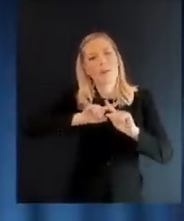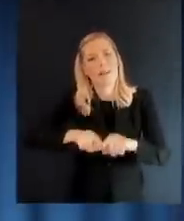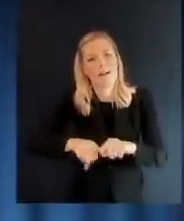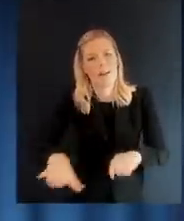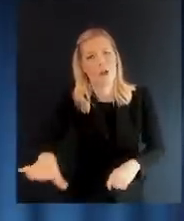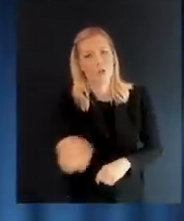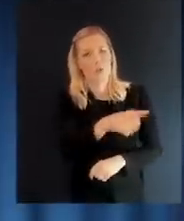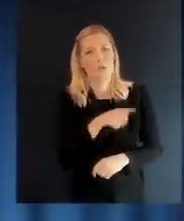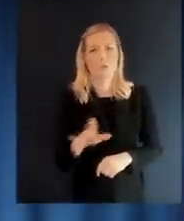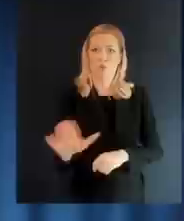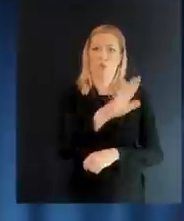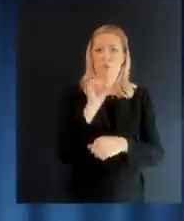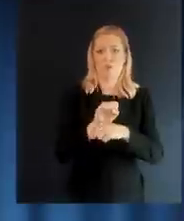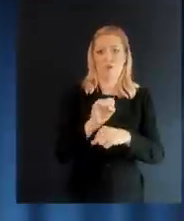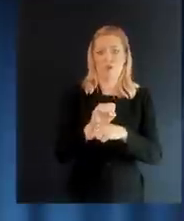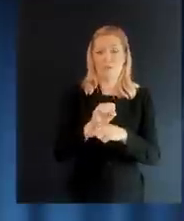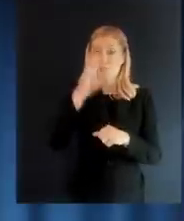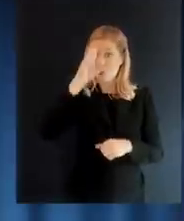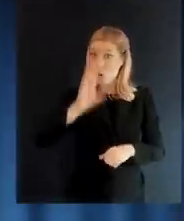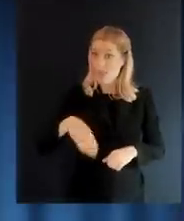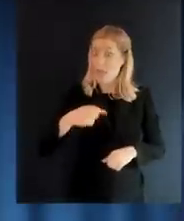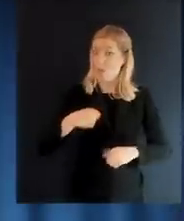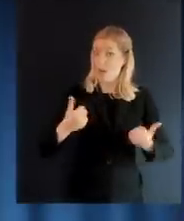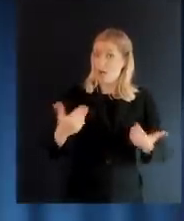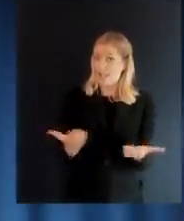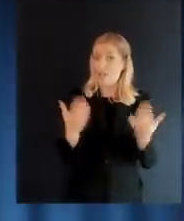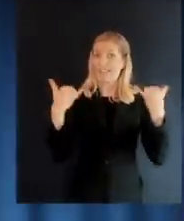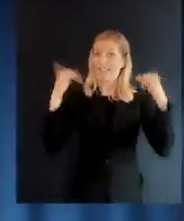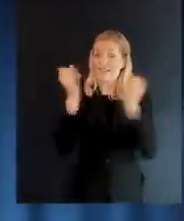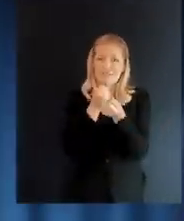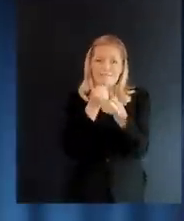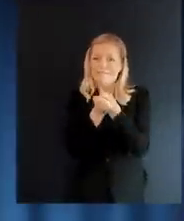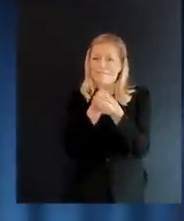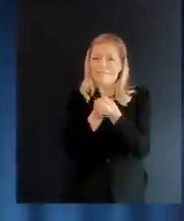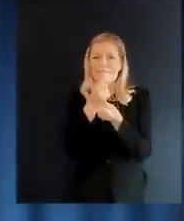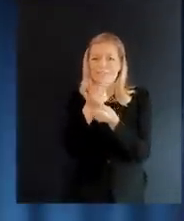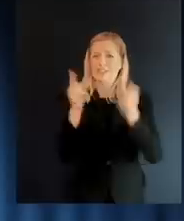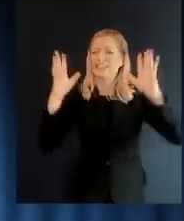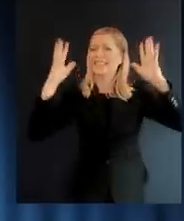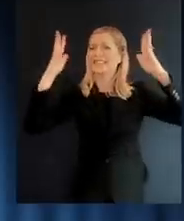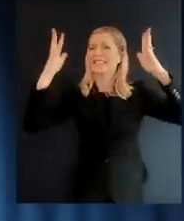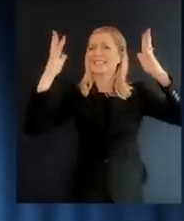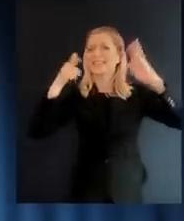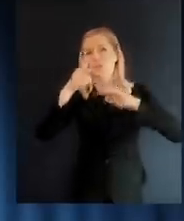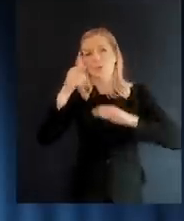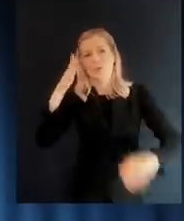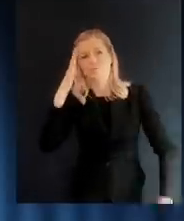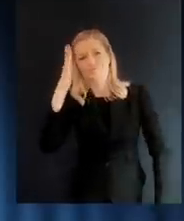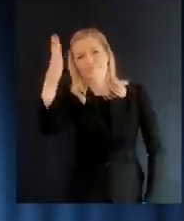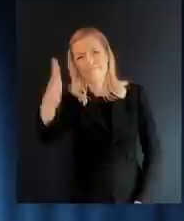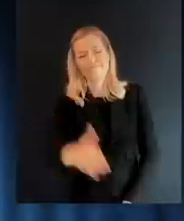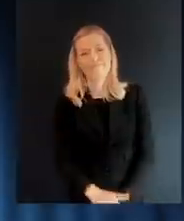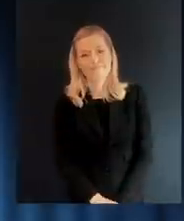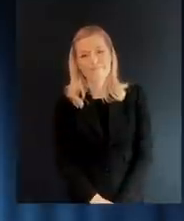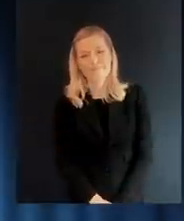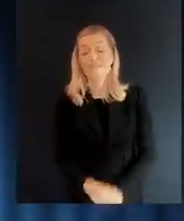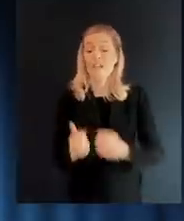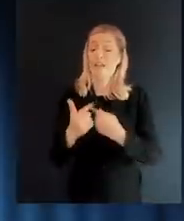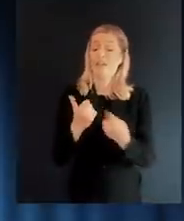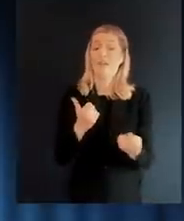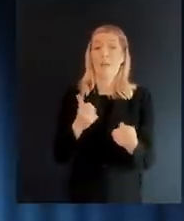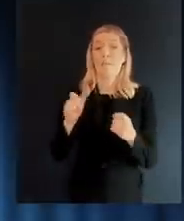you, cheering you on, and supporting you throughout your next journeys. On behalf of my fellow